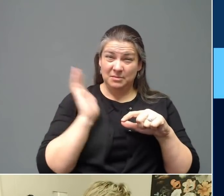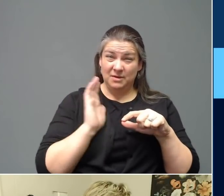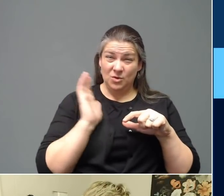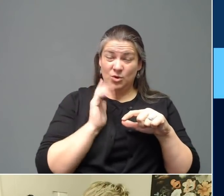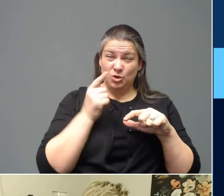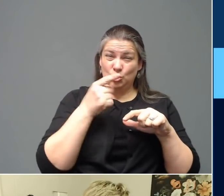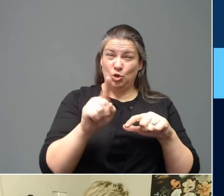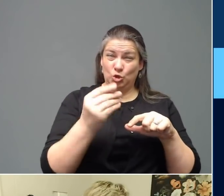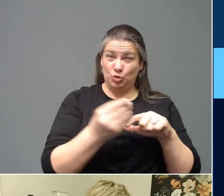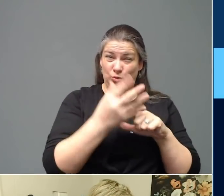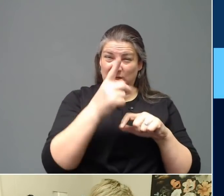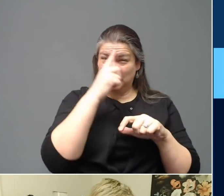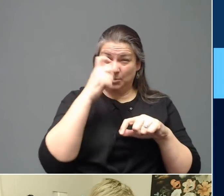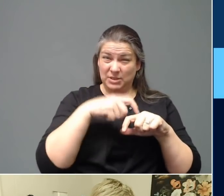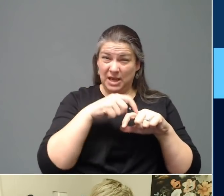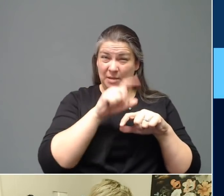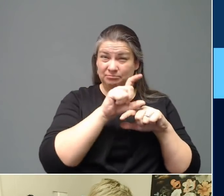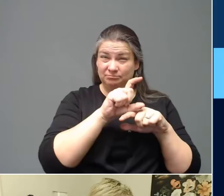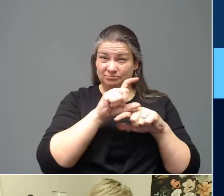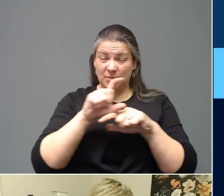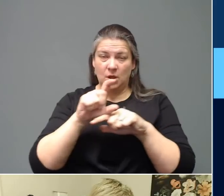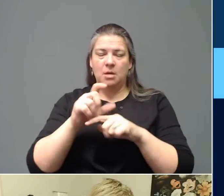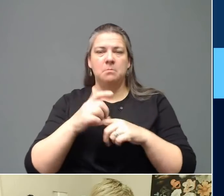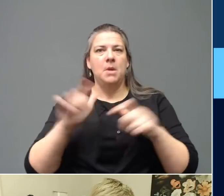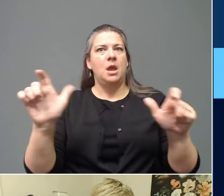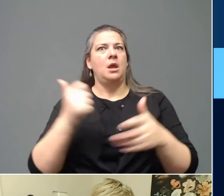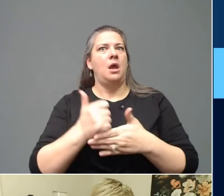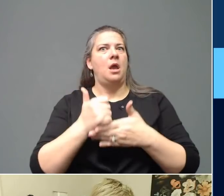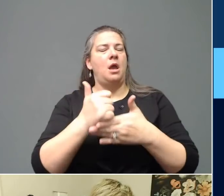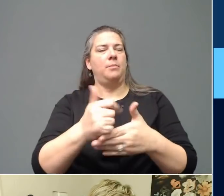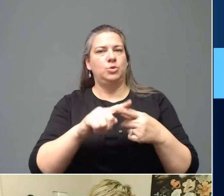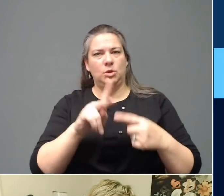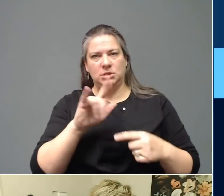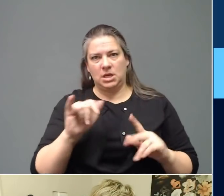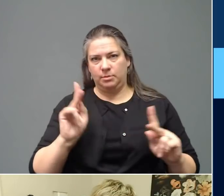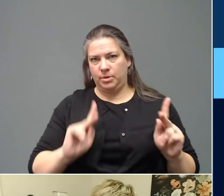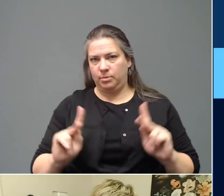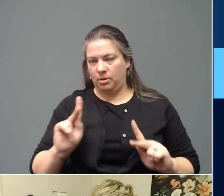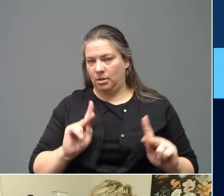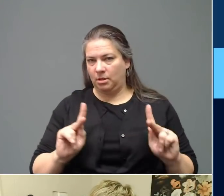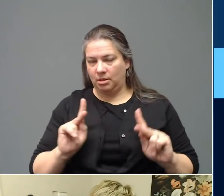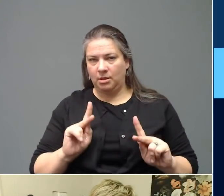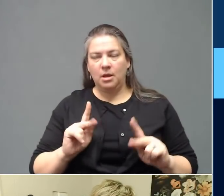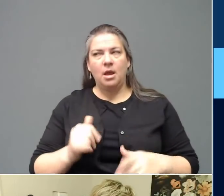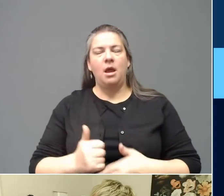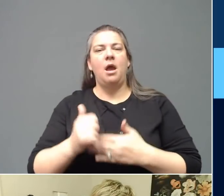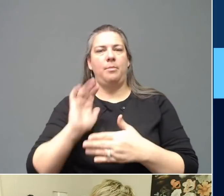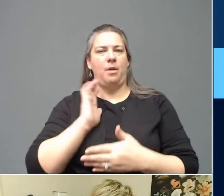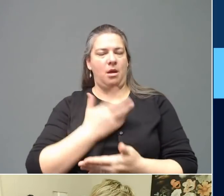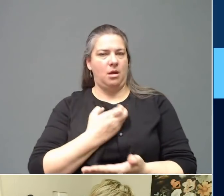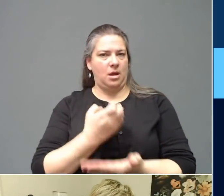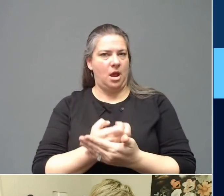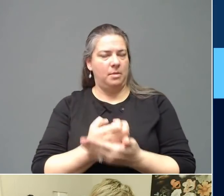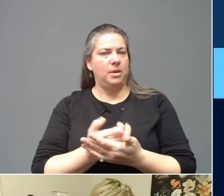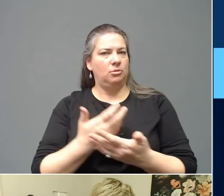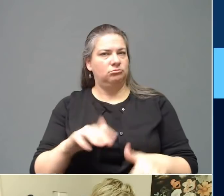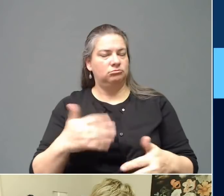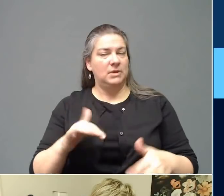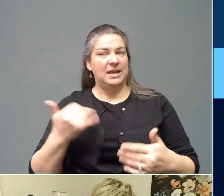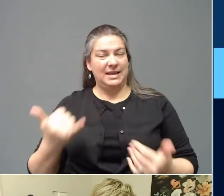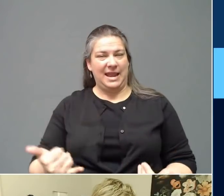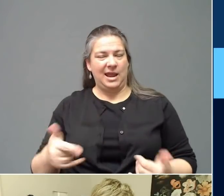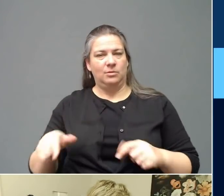and the summer. That was a big help to our Kentuckians as well as to our economy generally. Now, of